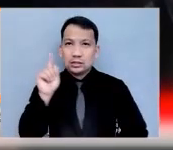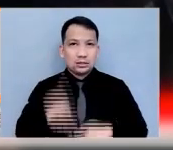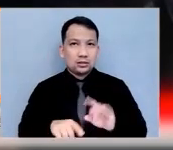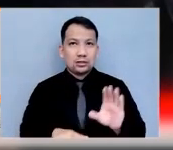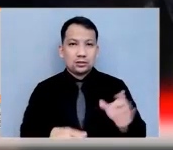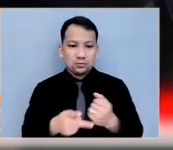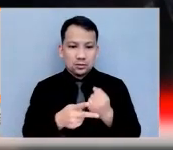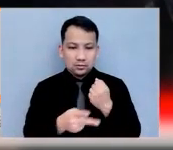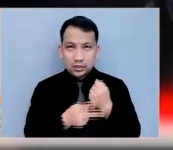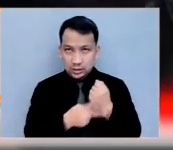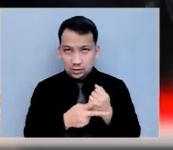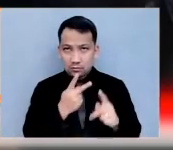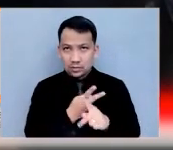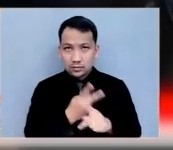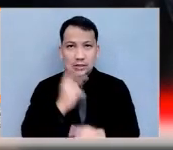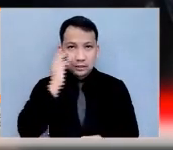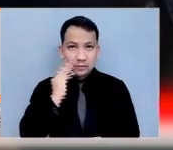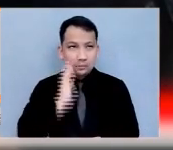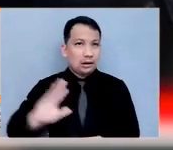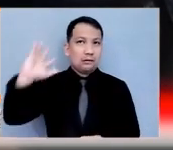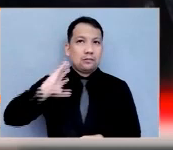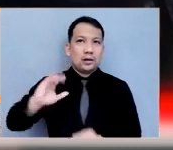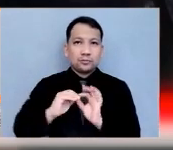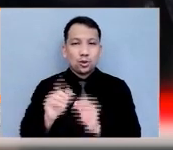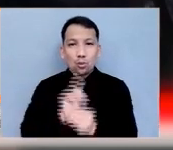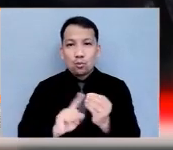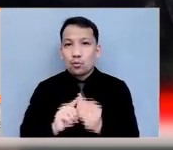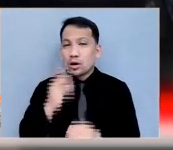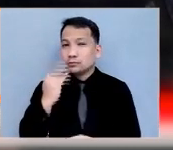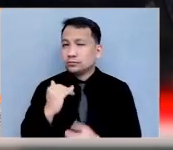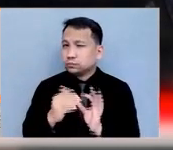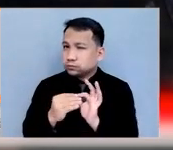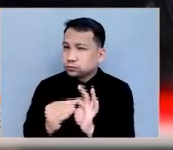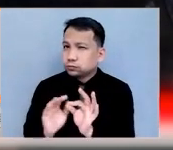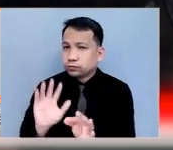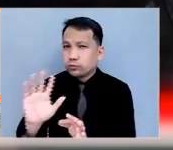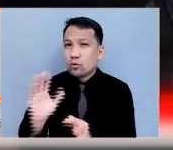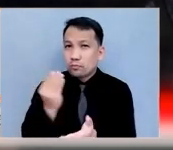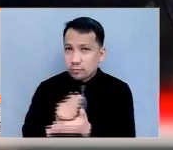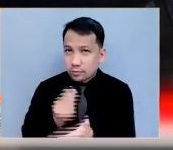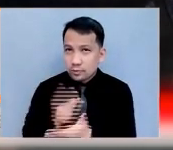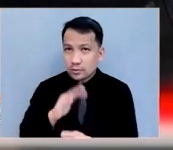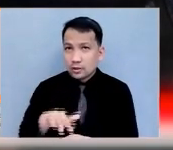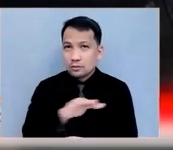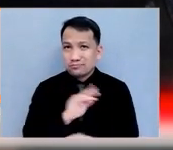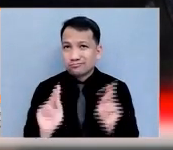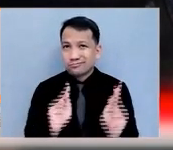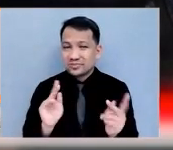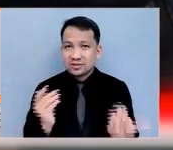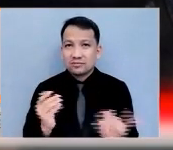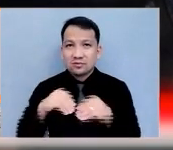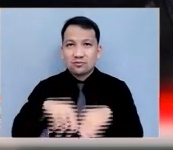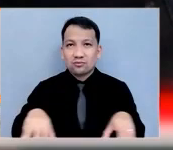this because we have had experiences in the past where the hard-earned money of our people were lost.